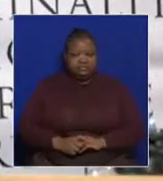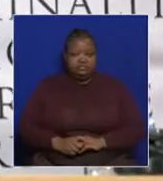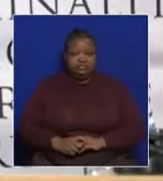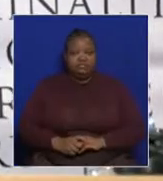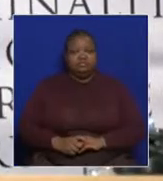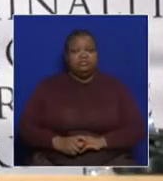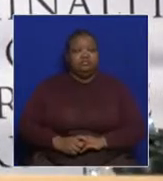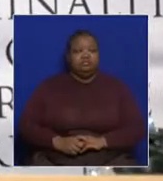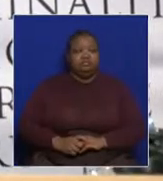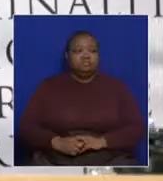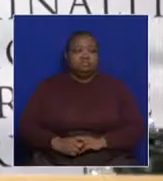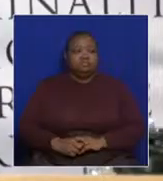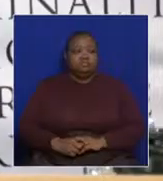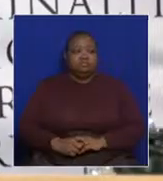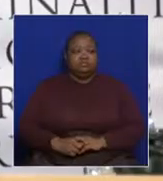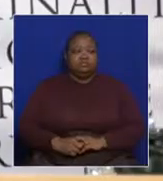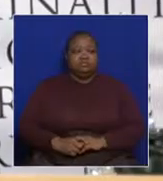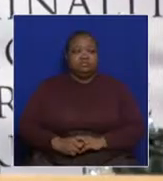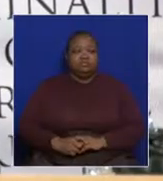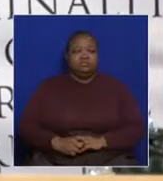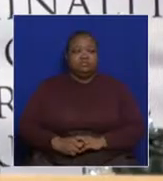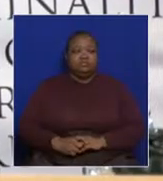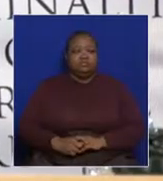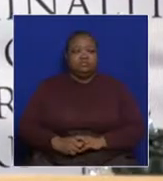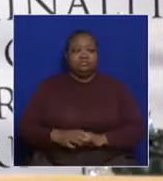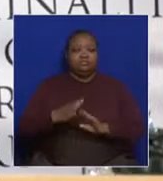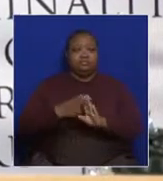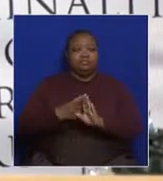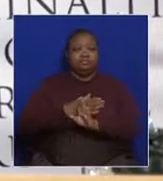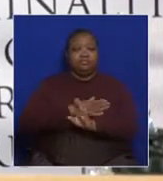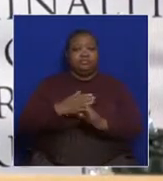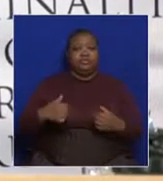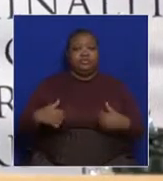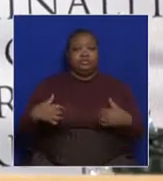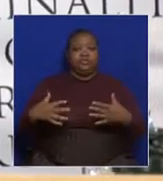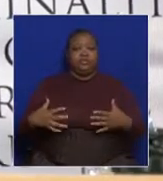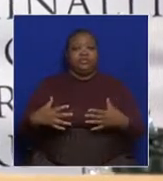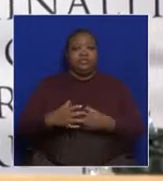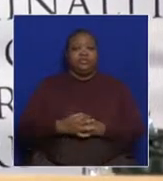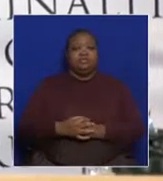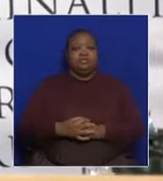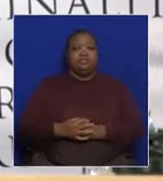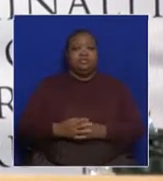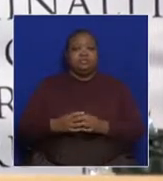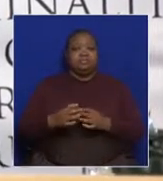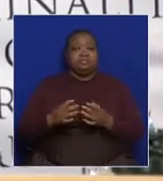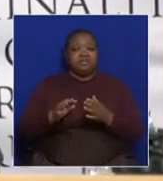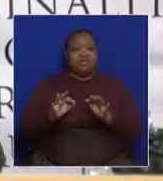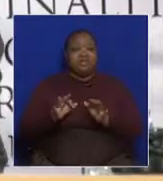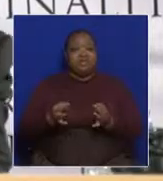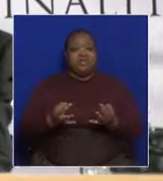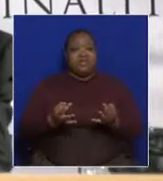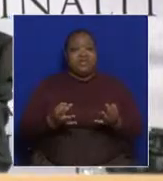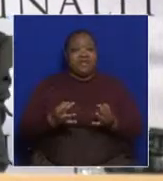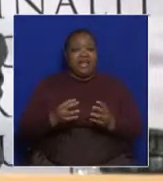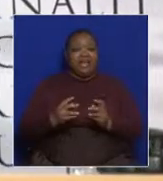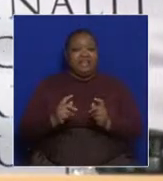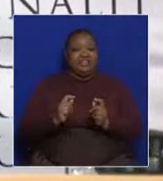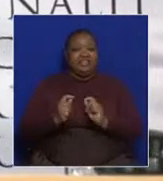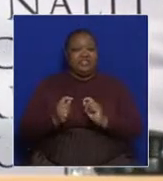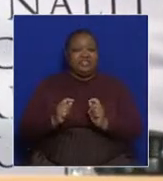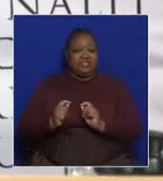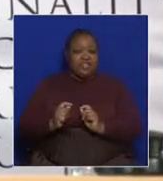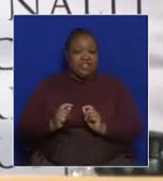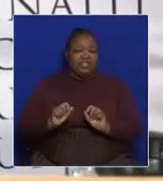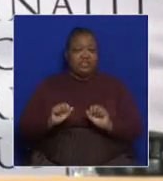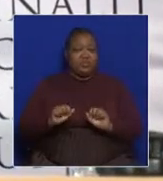Before we start, there has been some rearrangement of your files. The Commissioners will